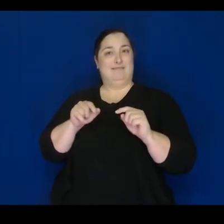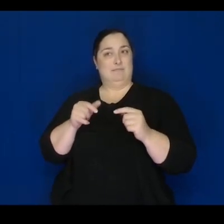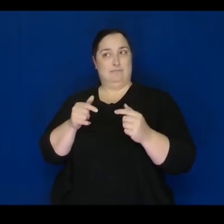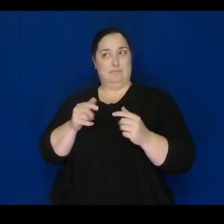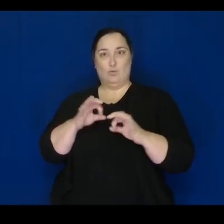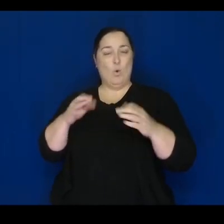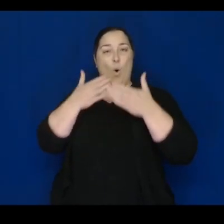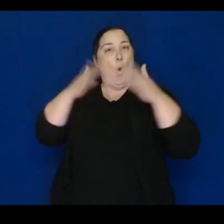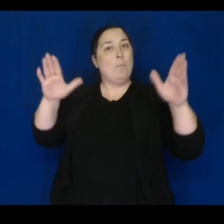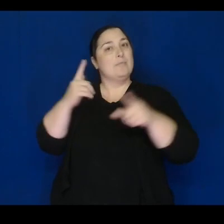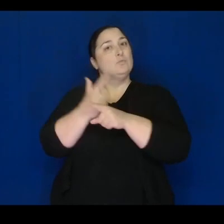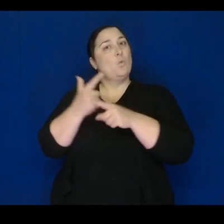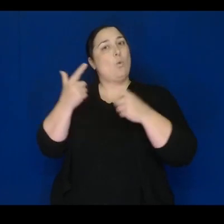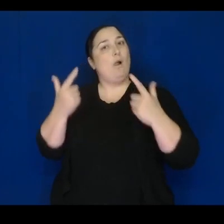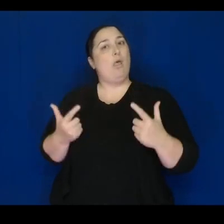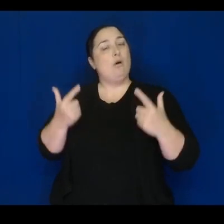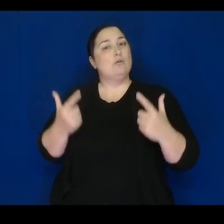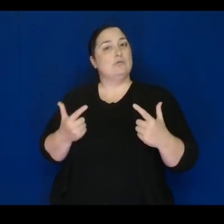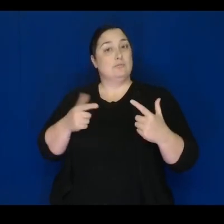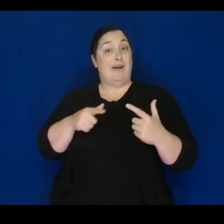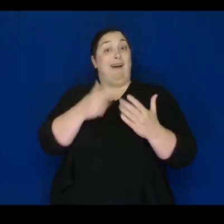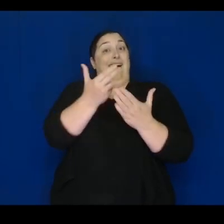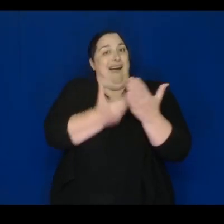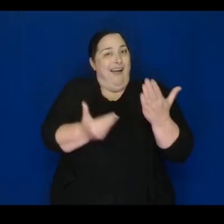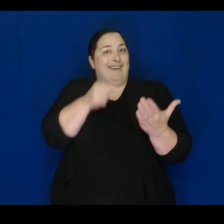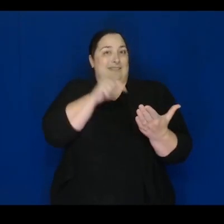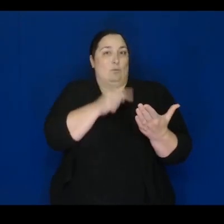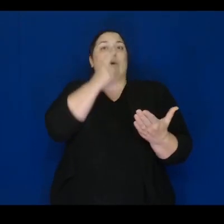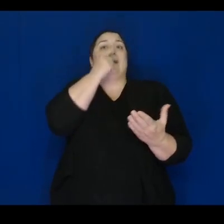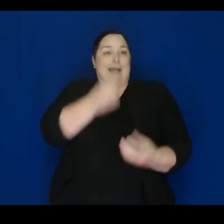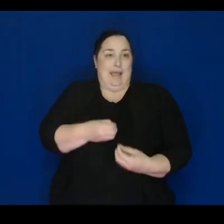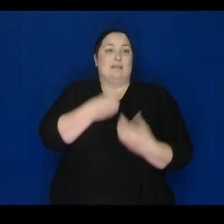things, which is really powerful.